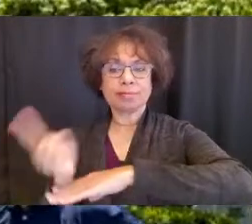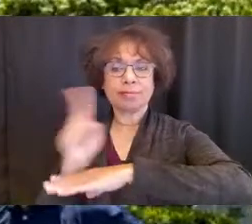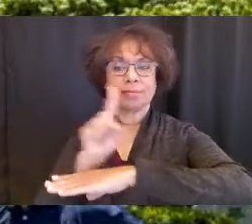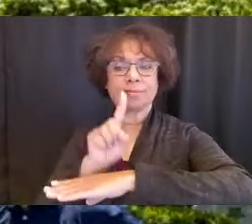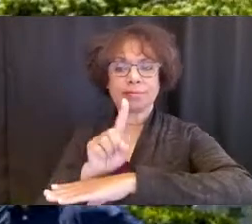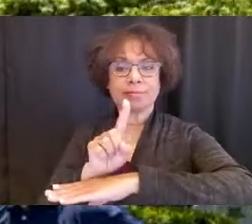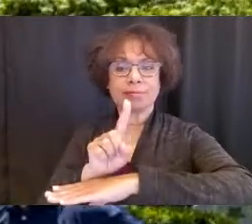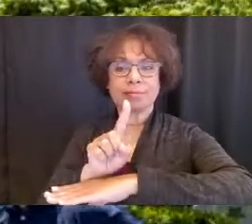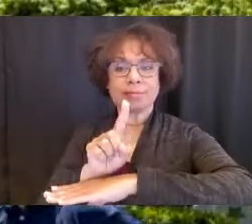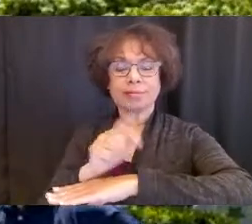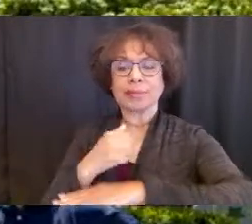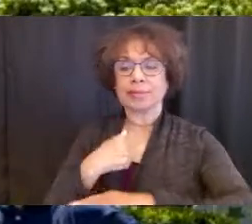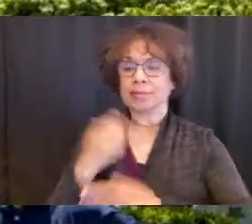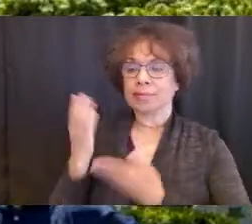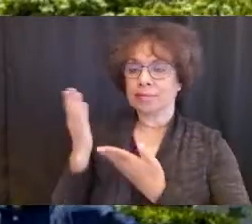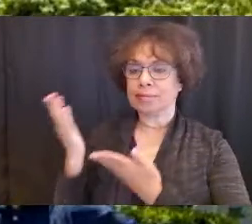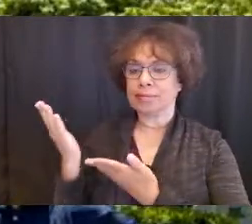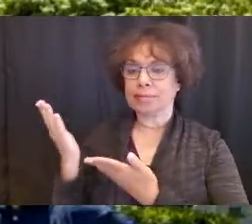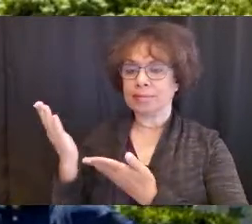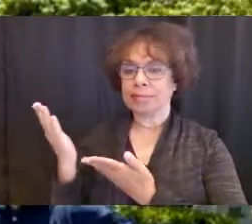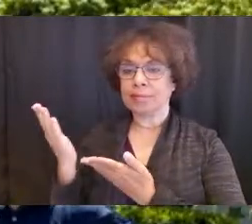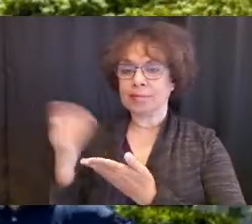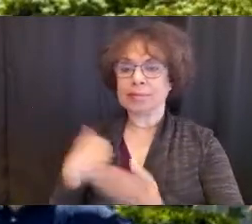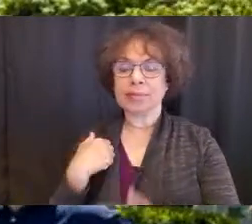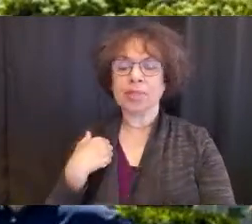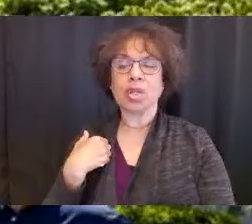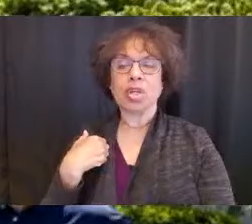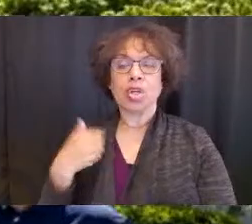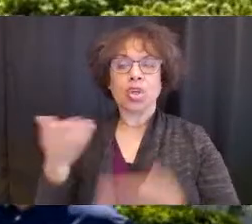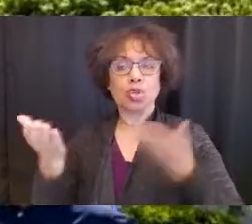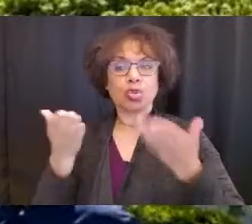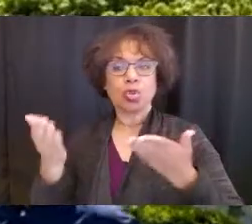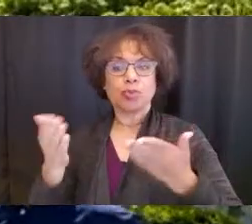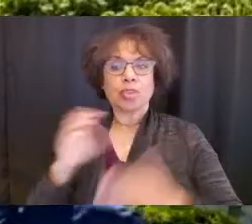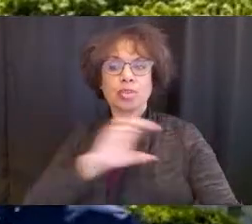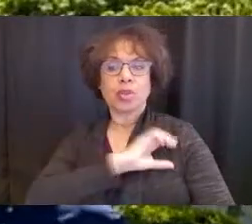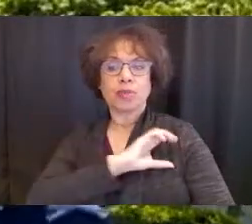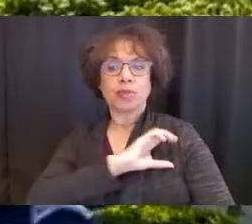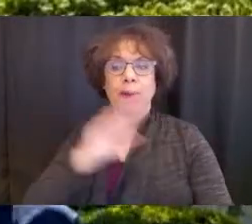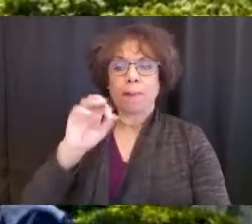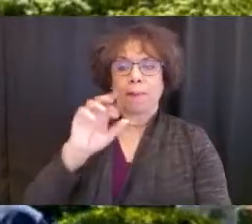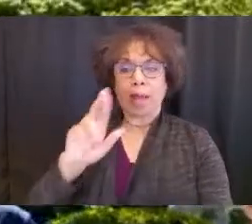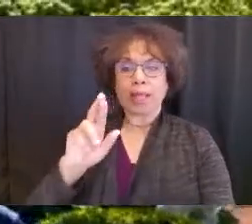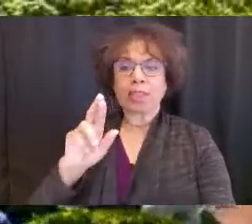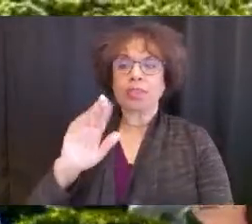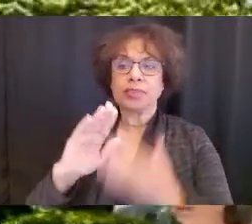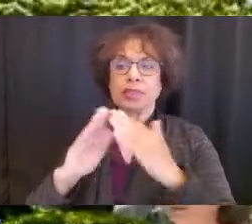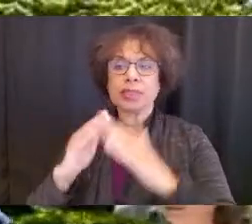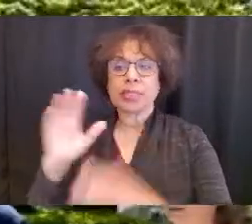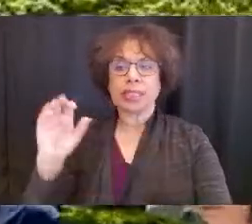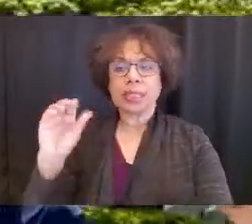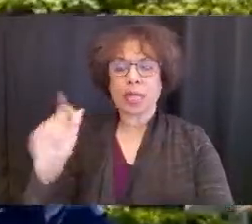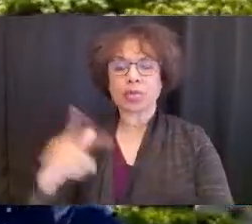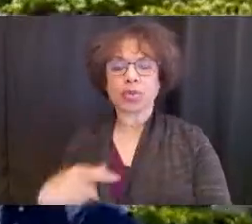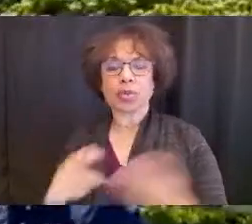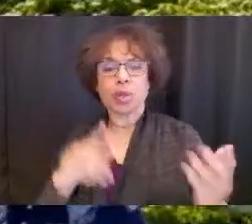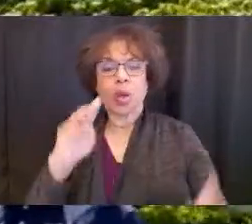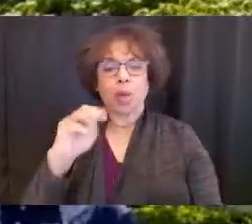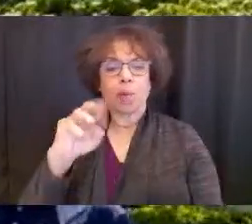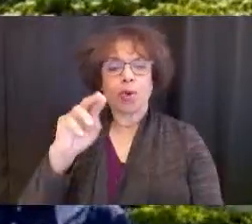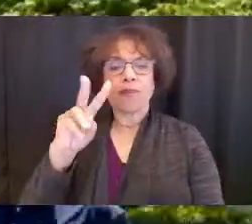Joined with me today is Veteran Service Officer Mark Silvestri, also City Councilor, City Councilor Stephen